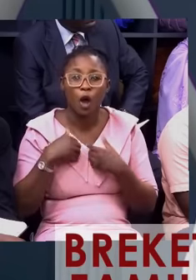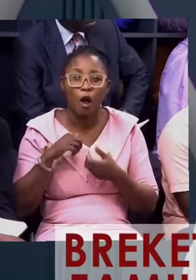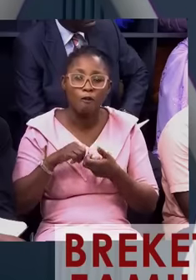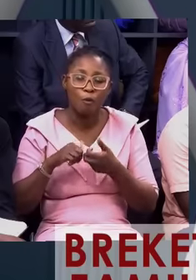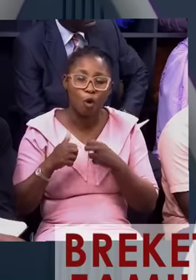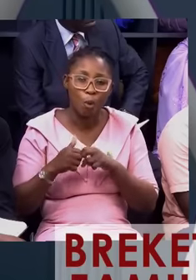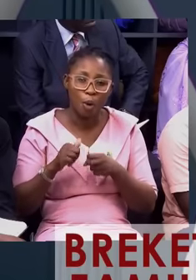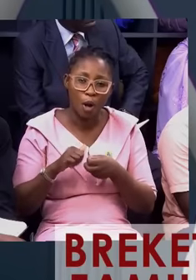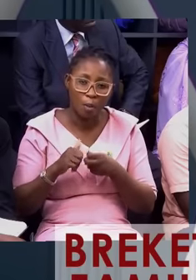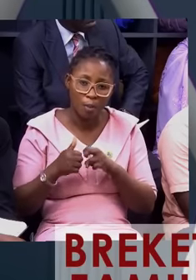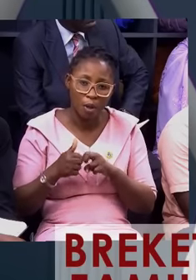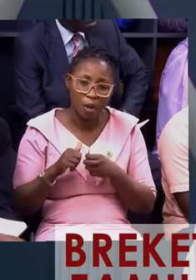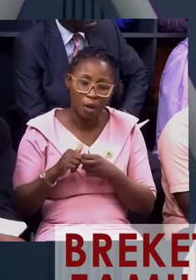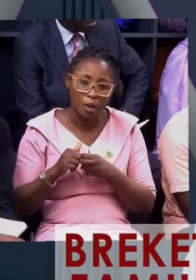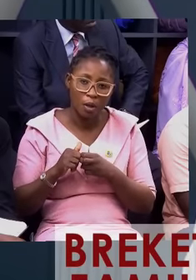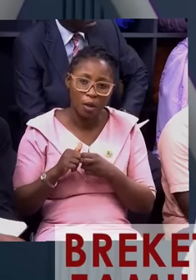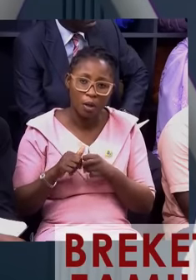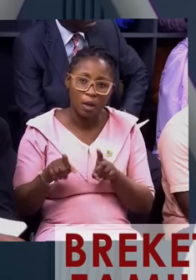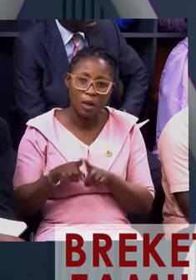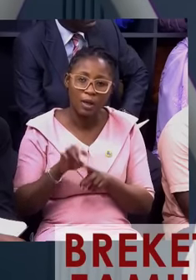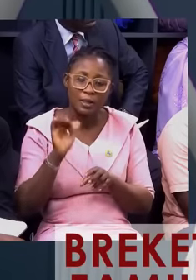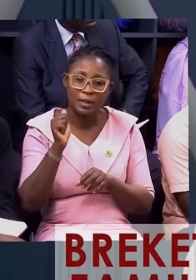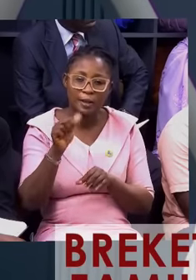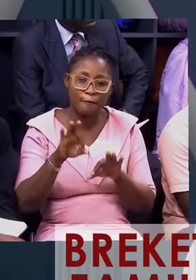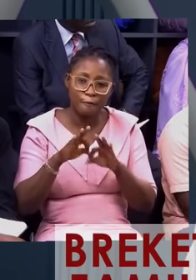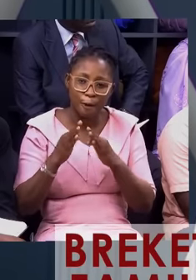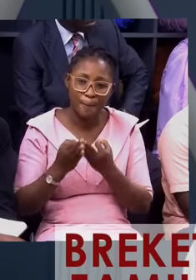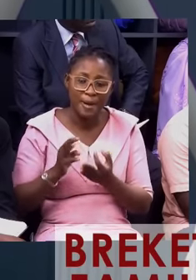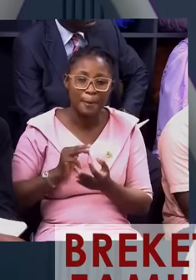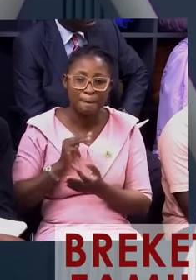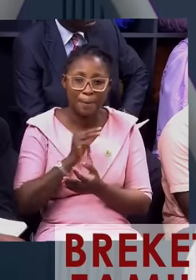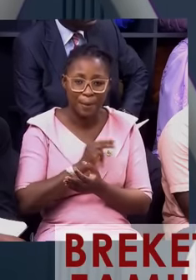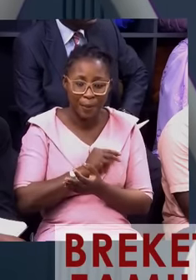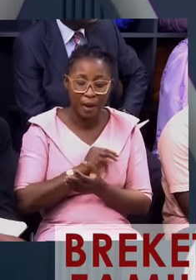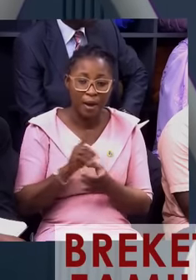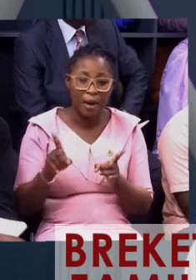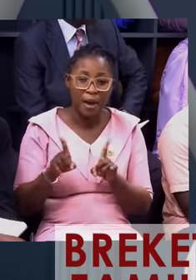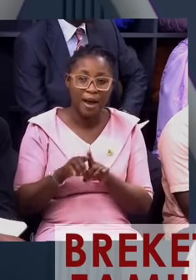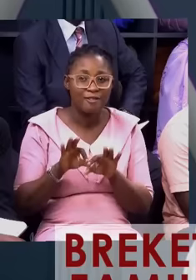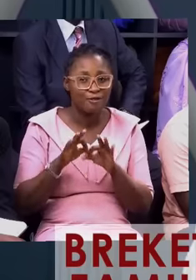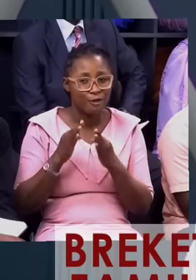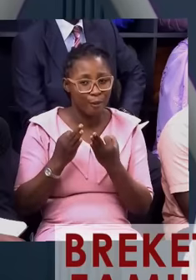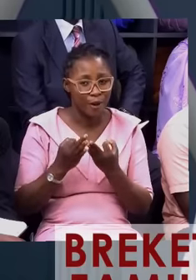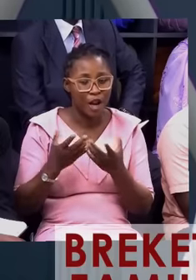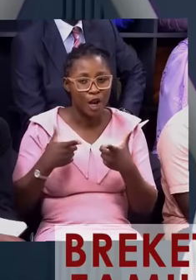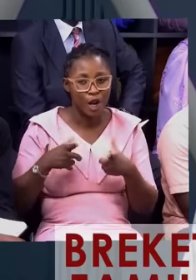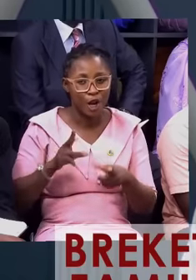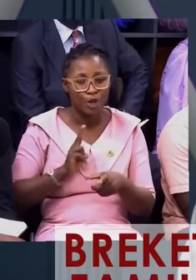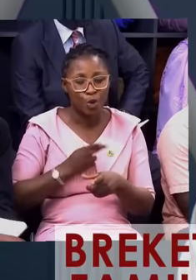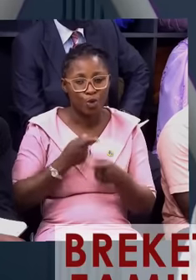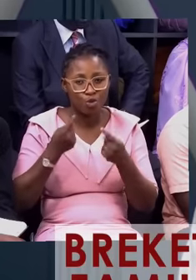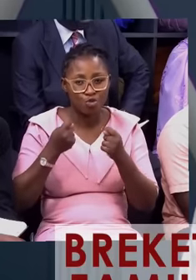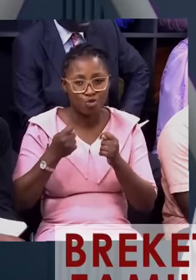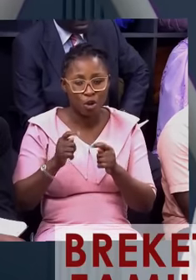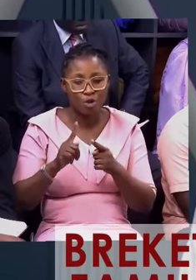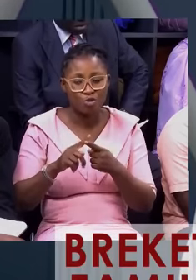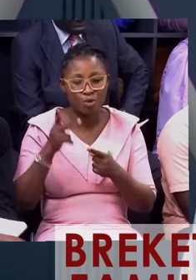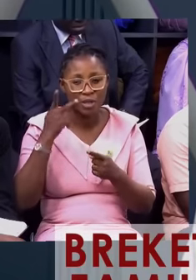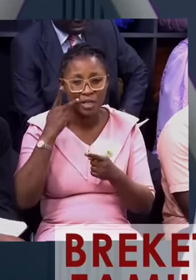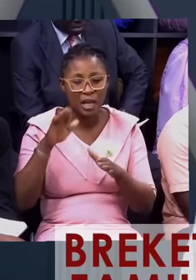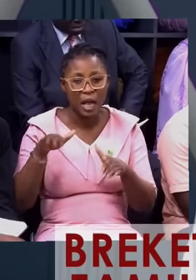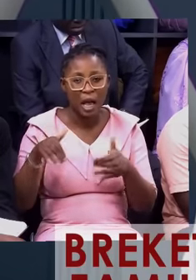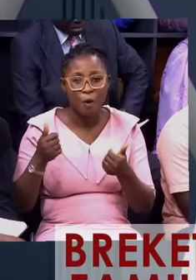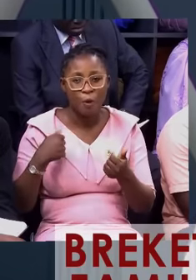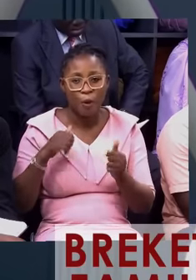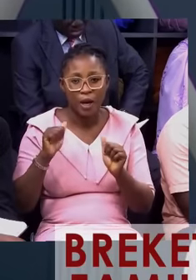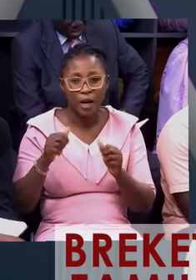get misunderstanding as a family member as as family let us try to see